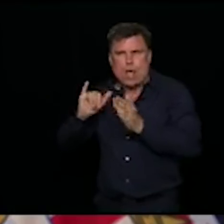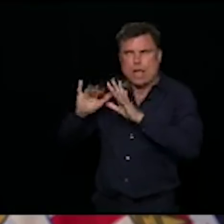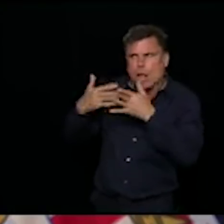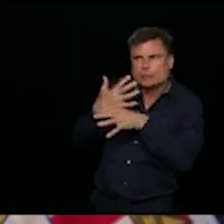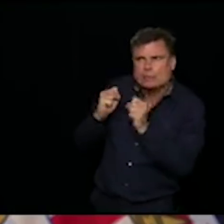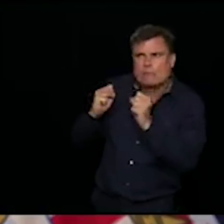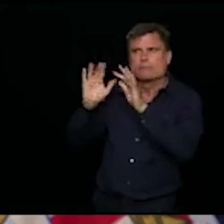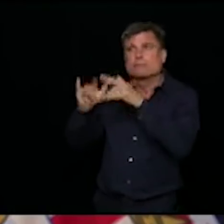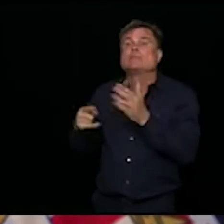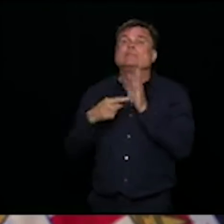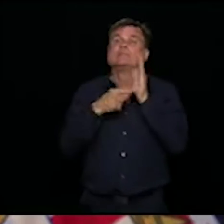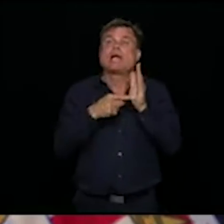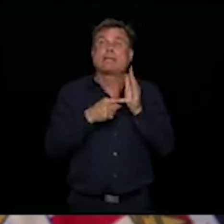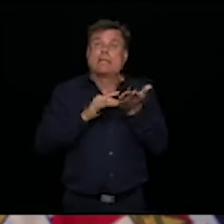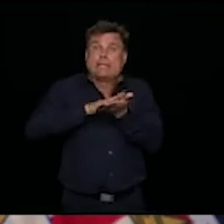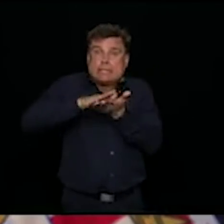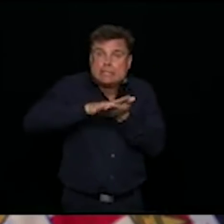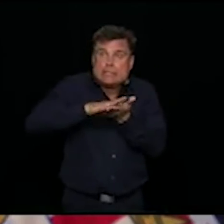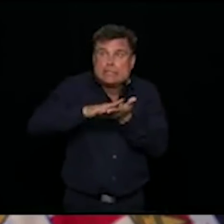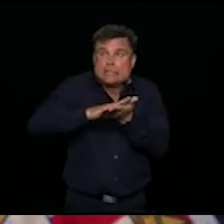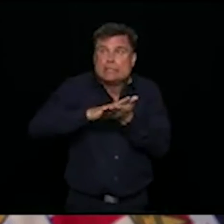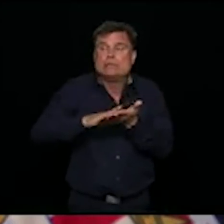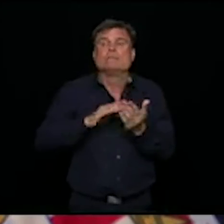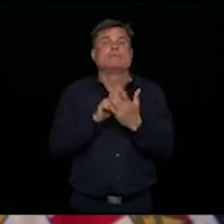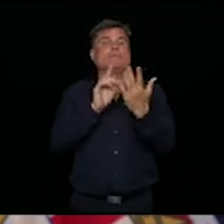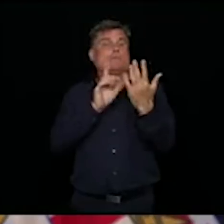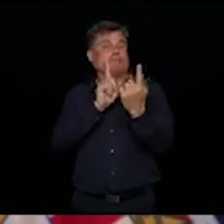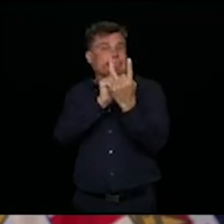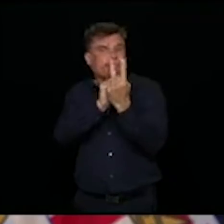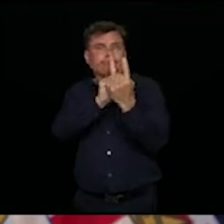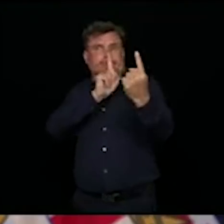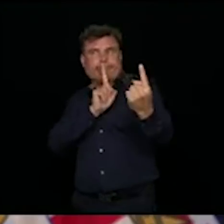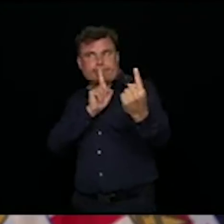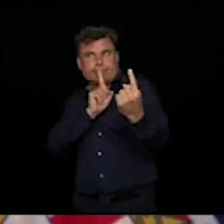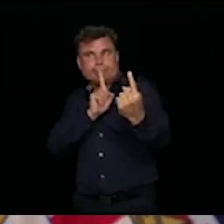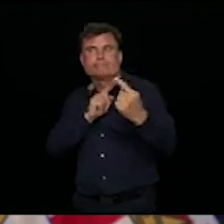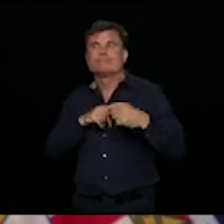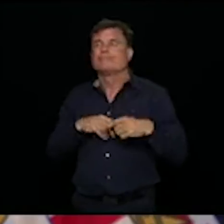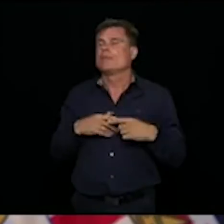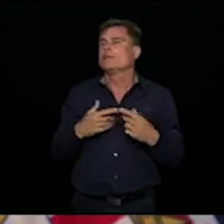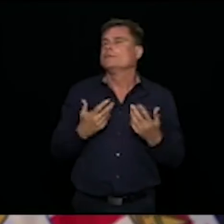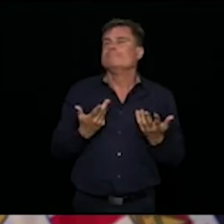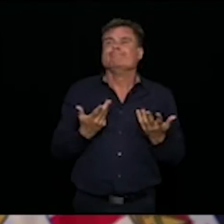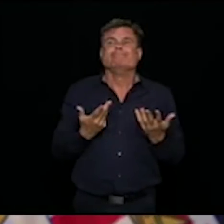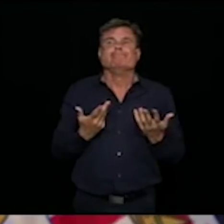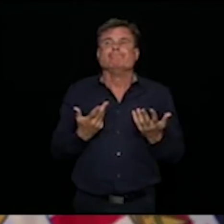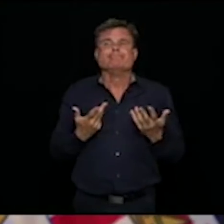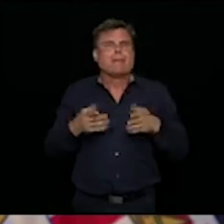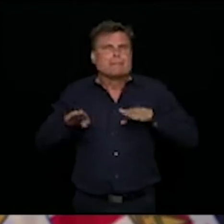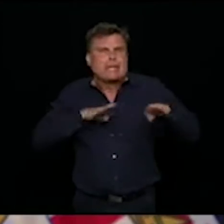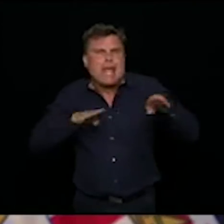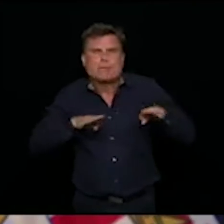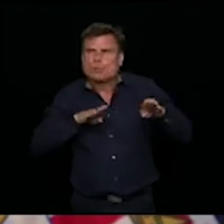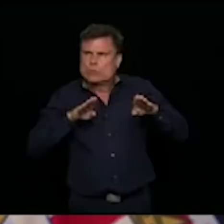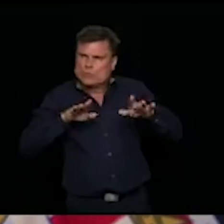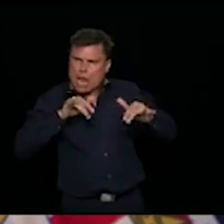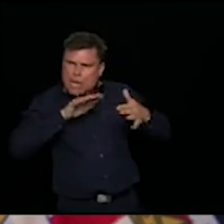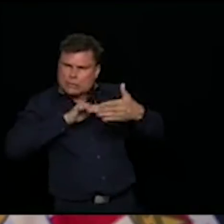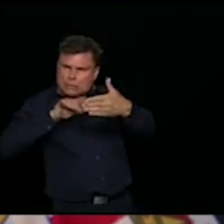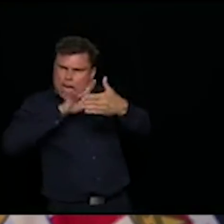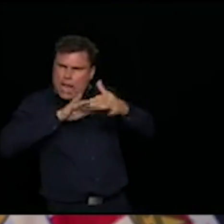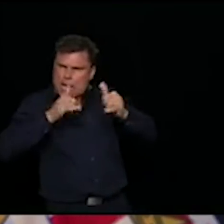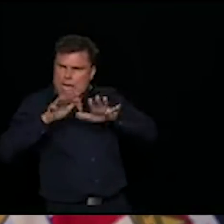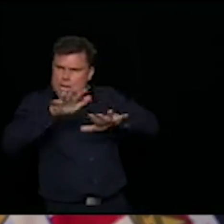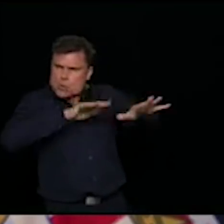social interactions, and how they can be done safely in the school environment. The foundational rules for safe social